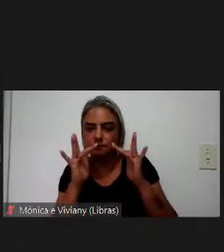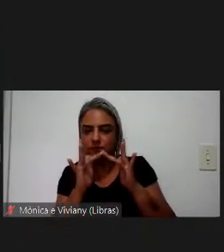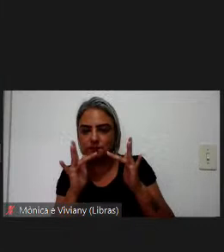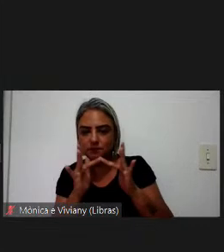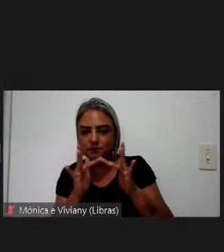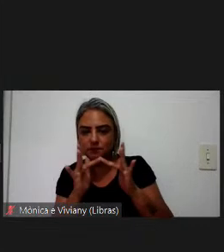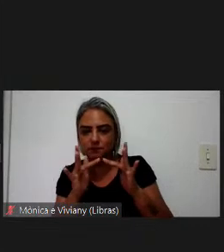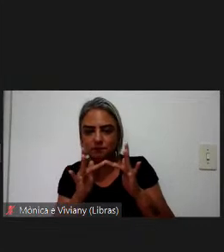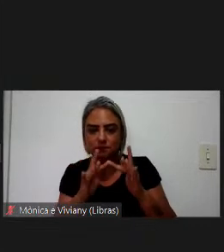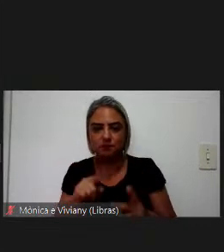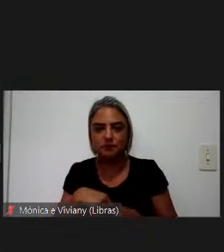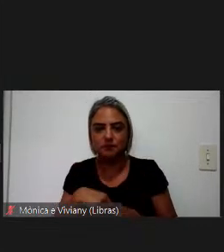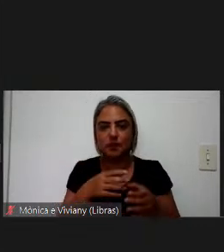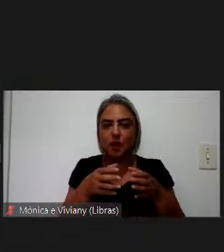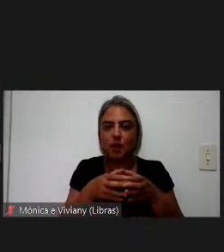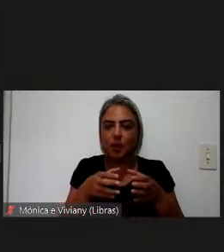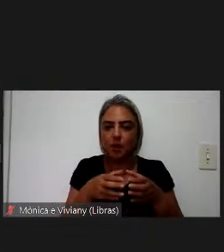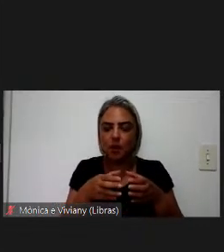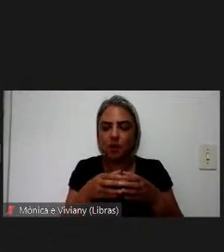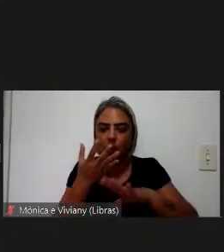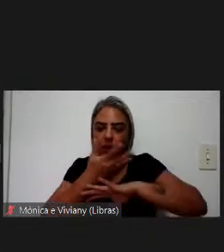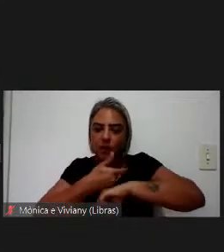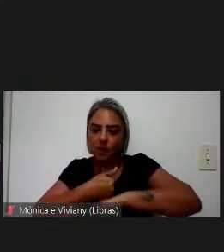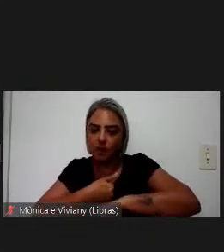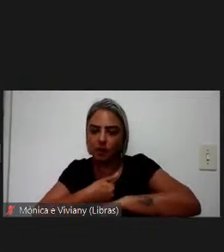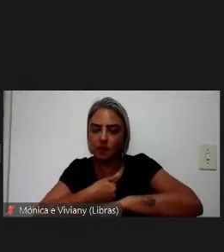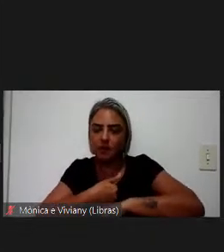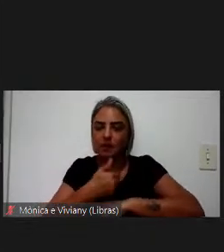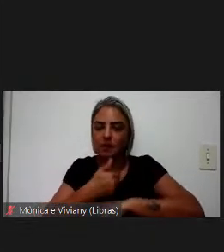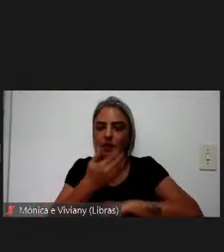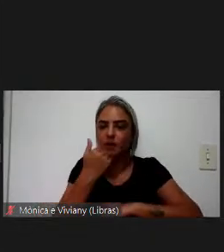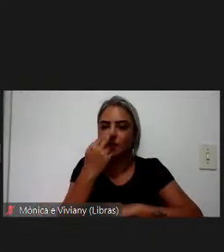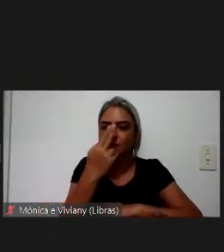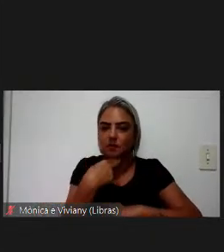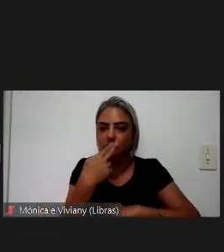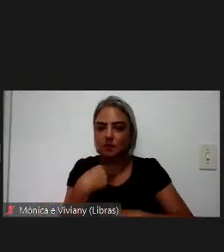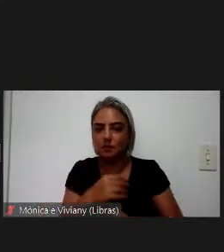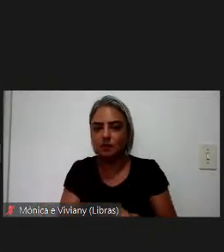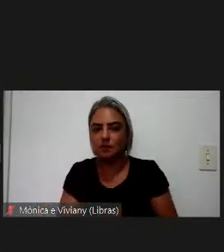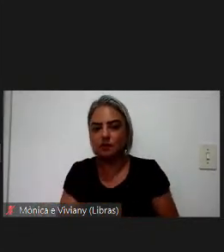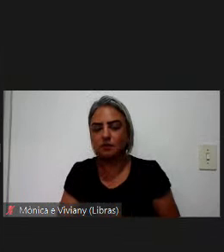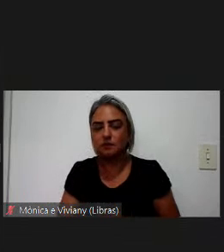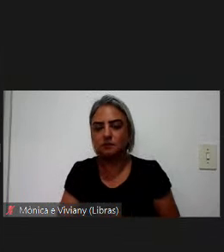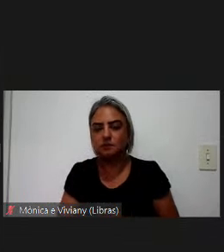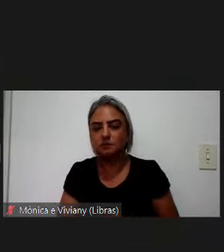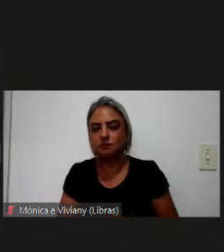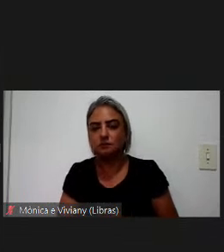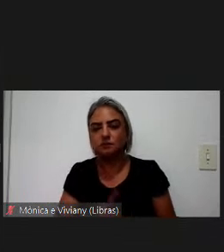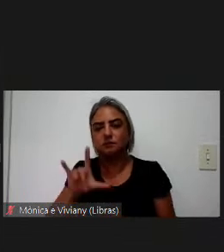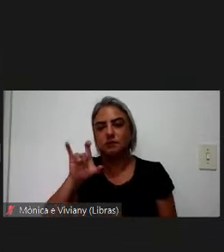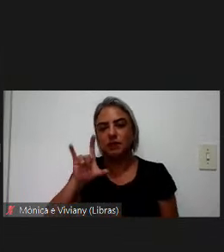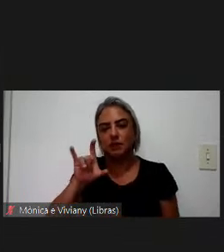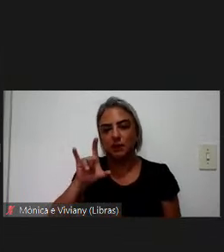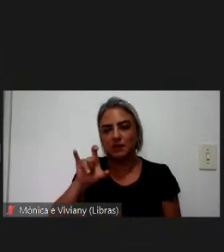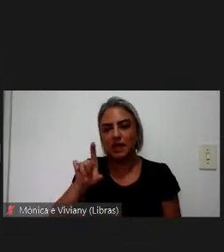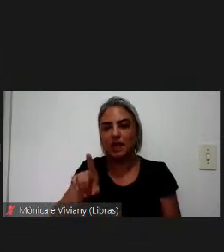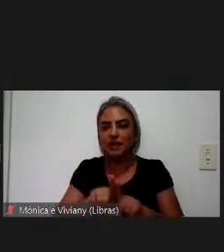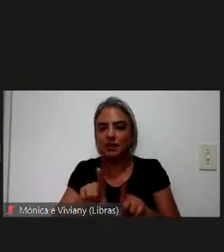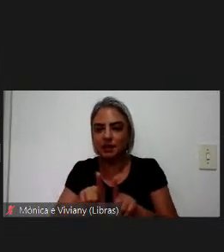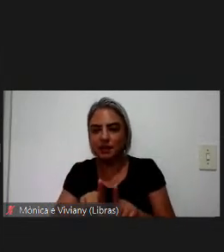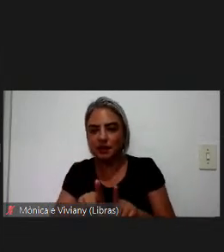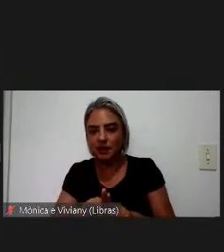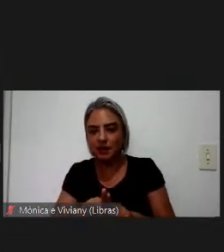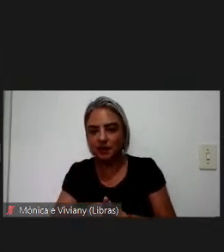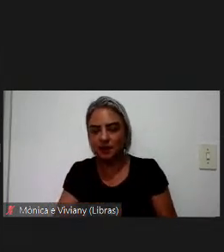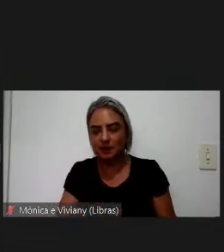Thank you very much. This is my contacts and our interdisciplinary group in